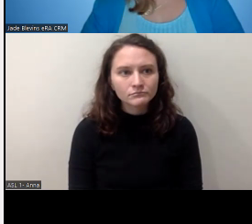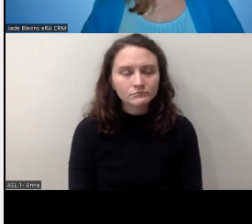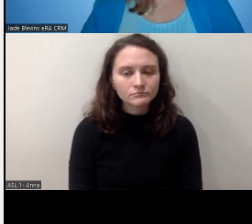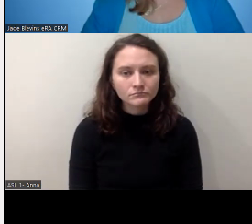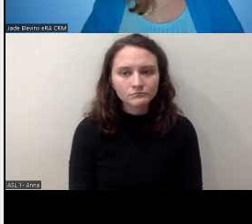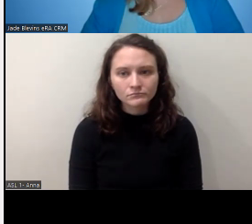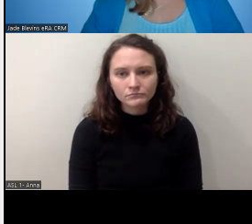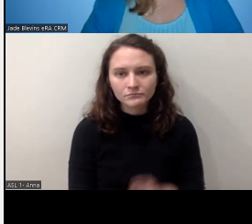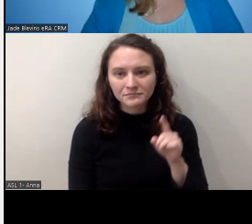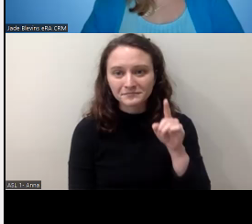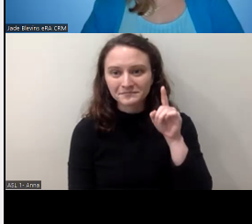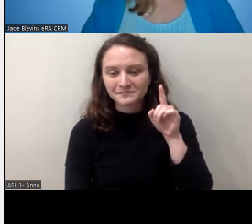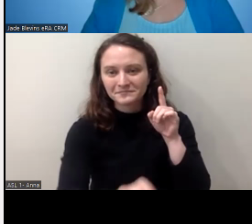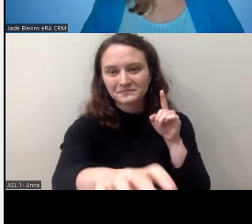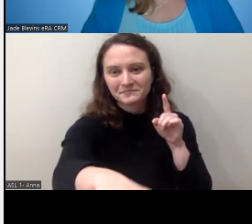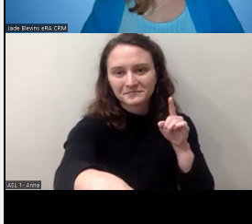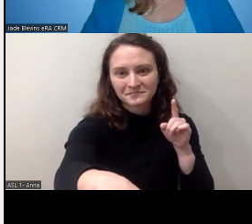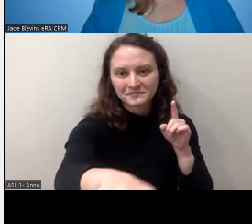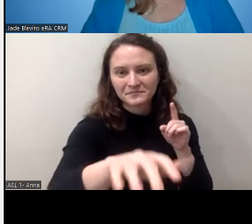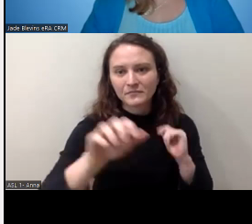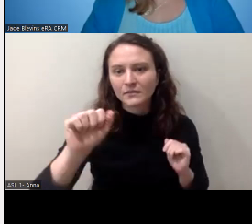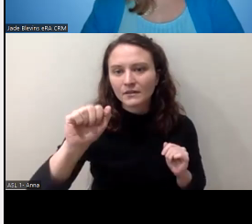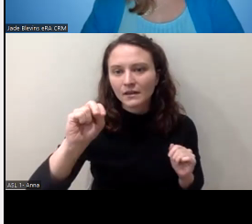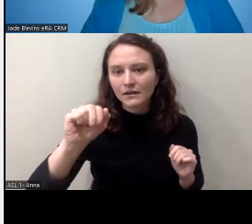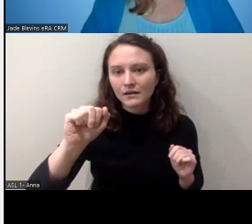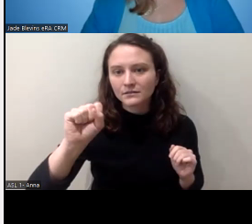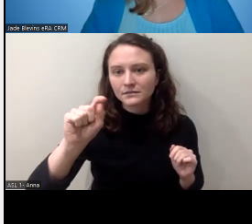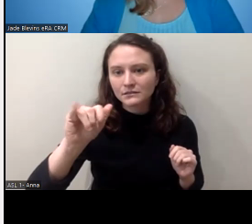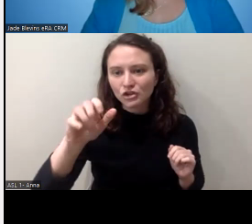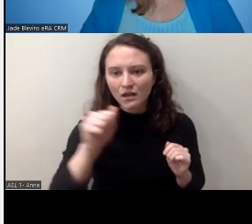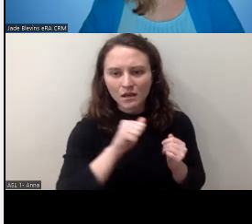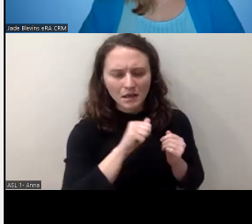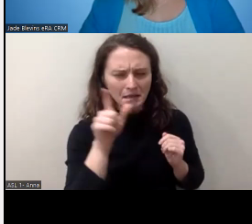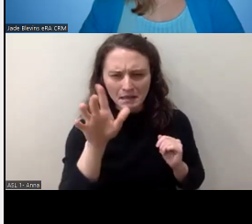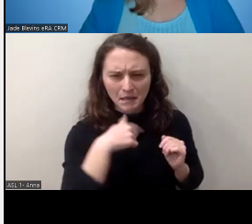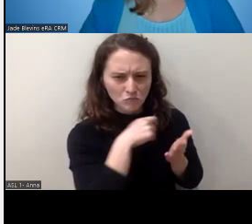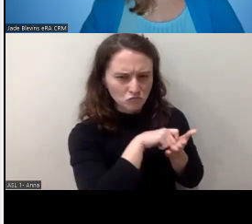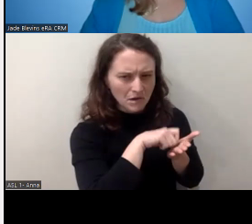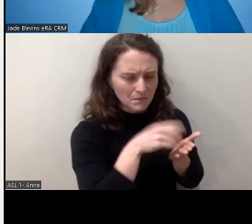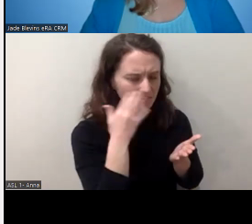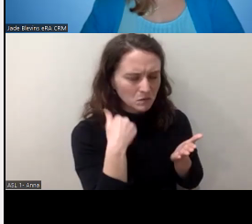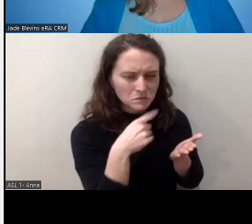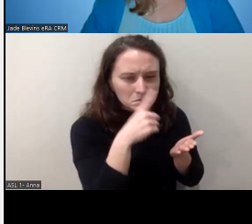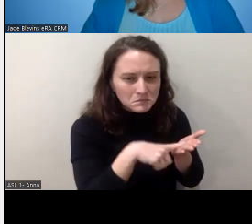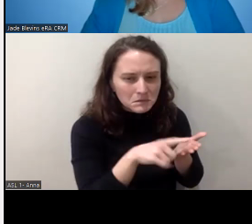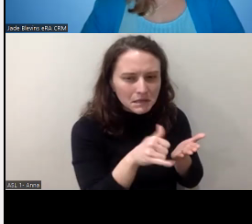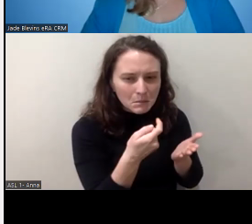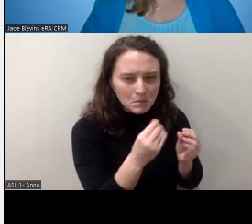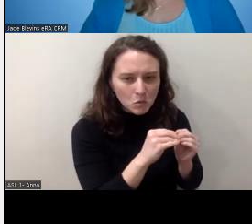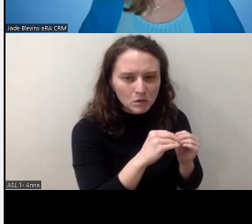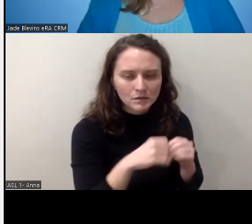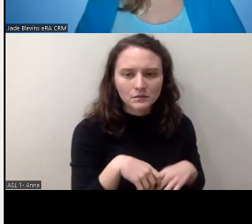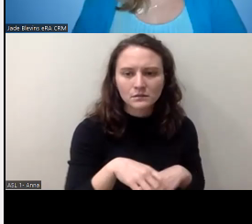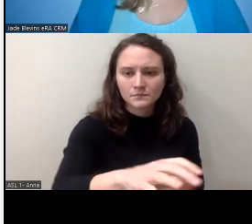I'm writing this down because I want to take a look at it a little bit more too. Yeah. Got a question about if can only SO